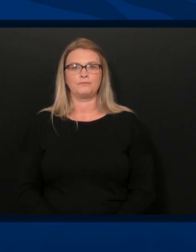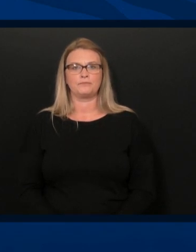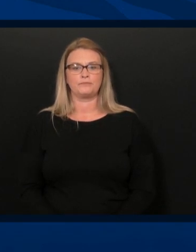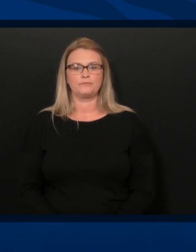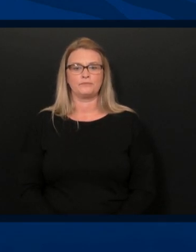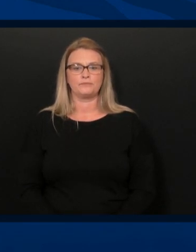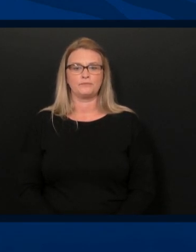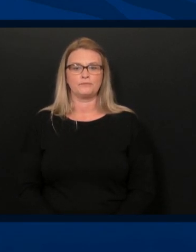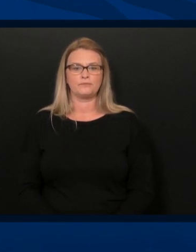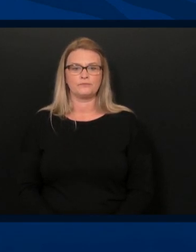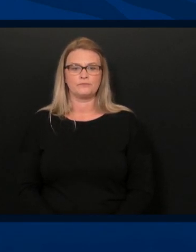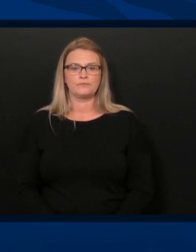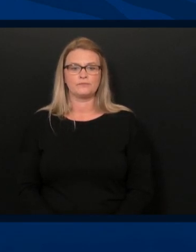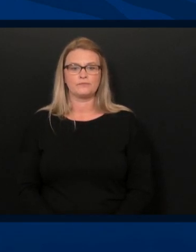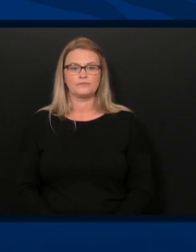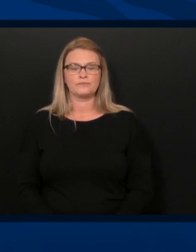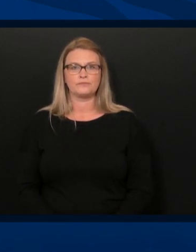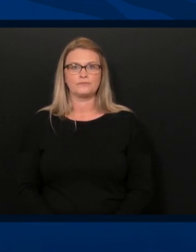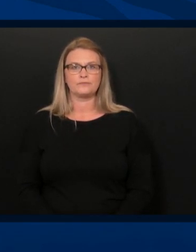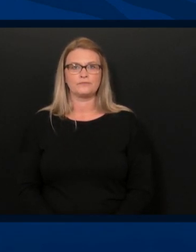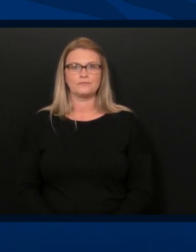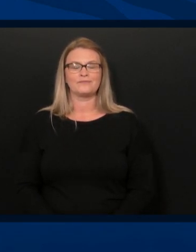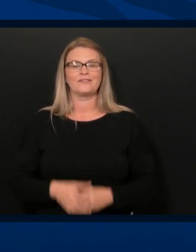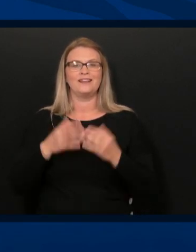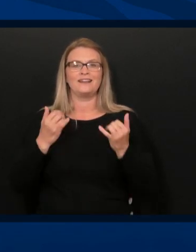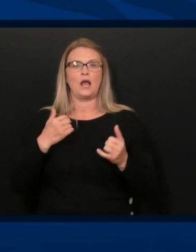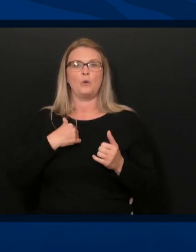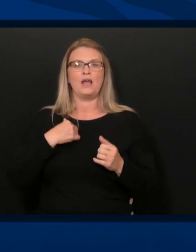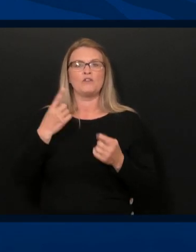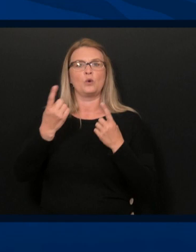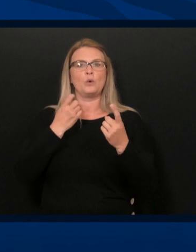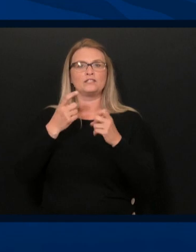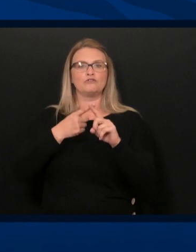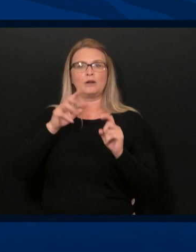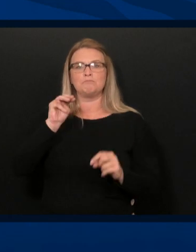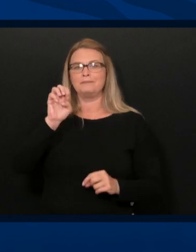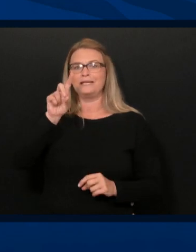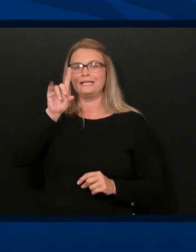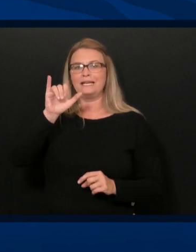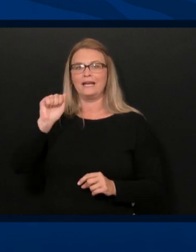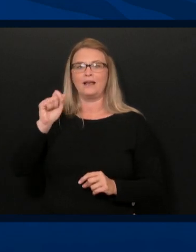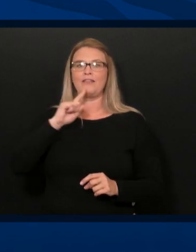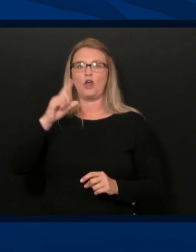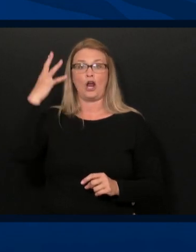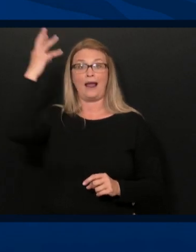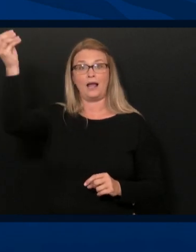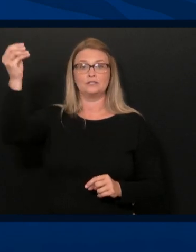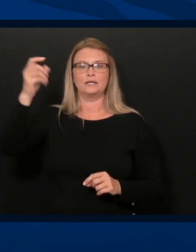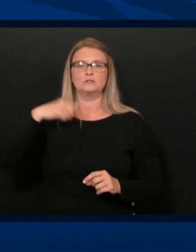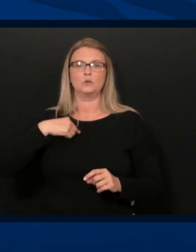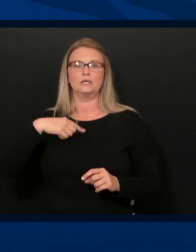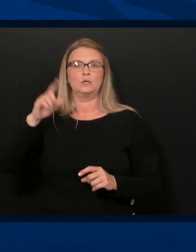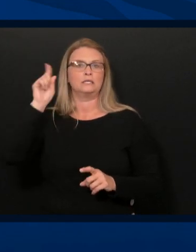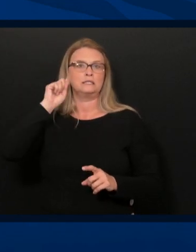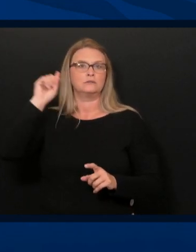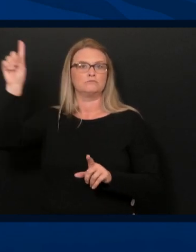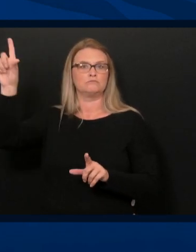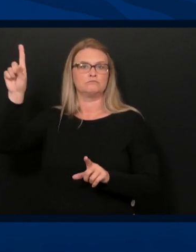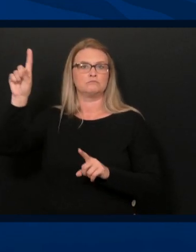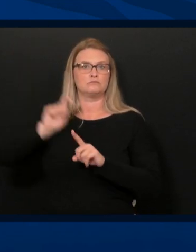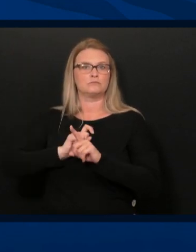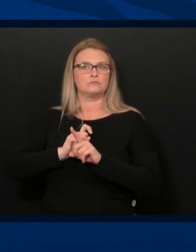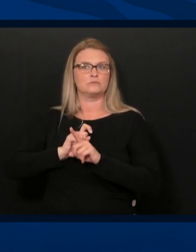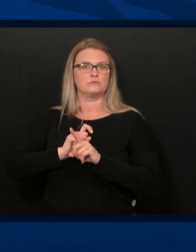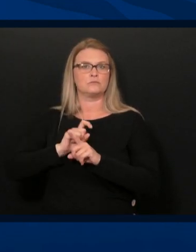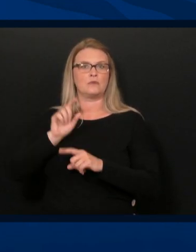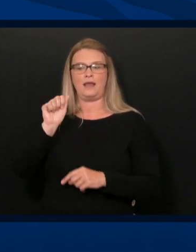All right, thank you, General. Once again, we're holding today's briefing with media members joining us virtually to practice good social distancing. The first questioner we have today